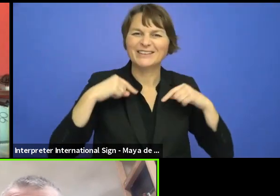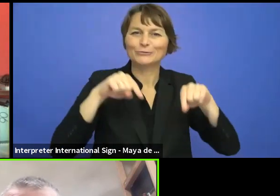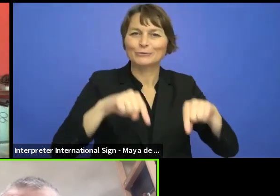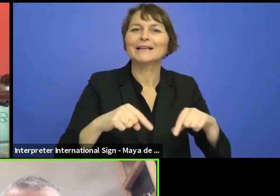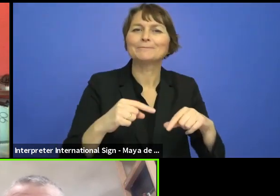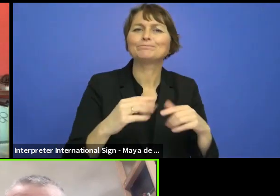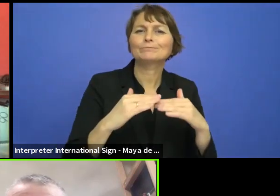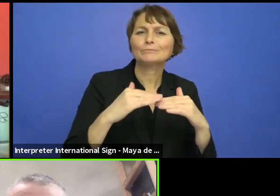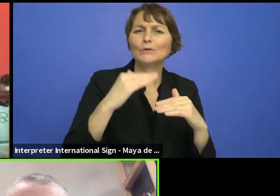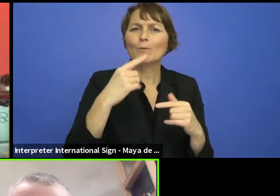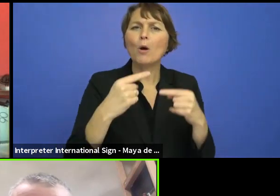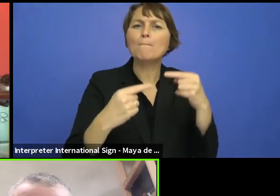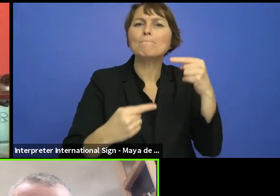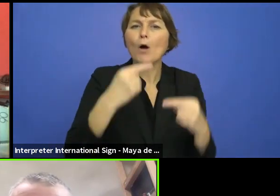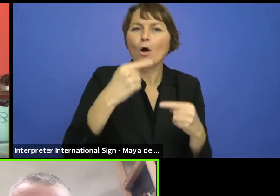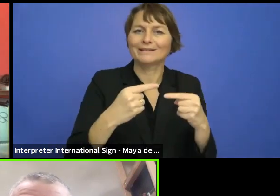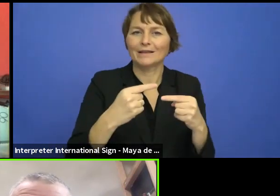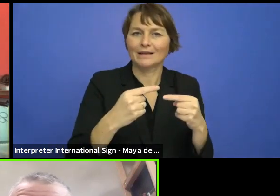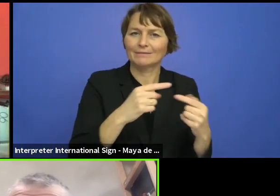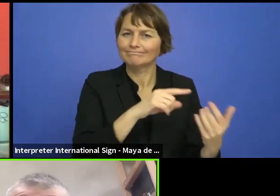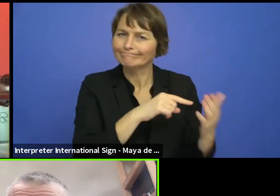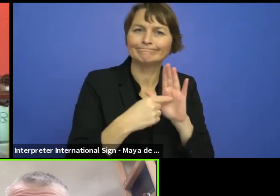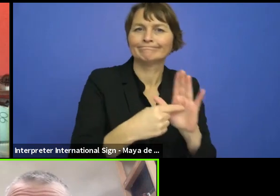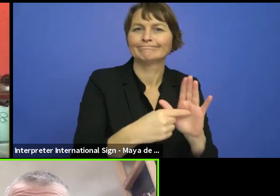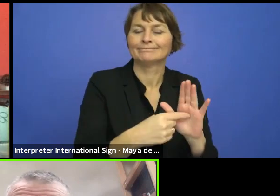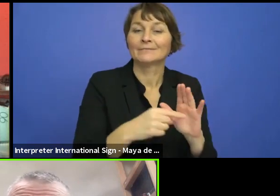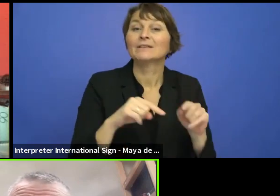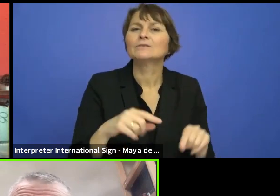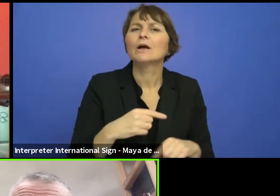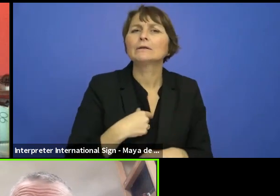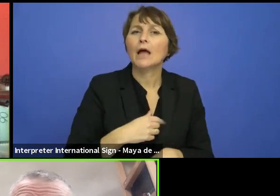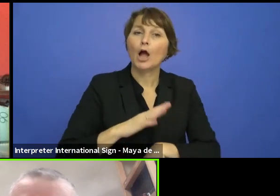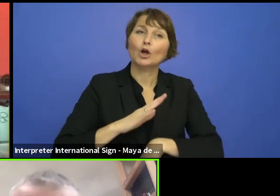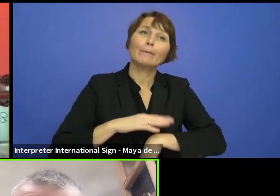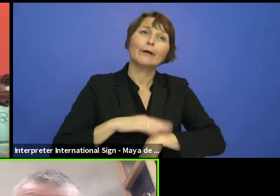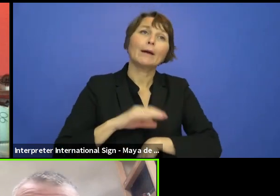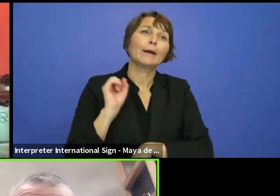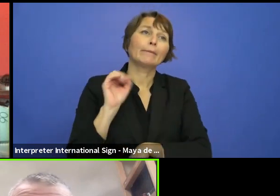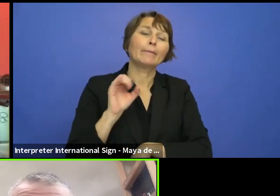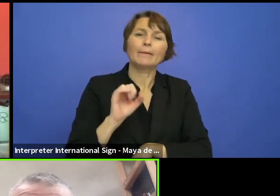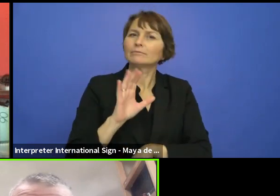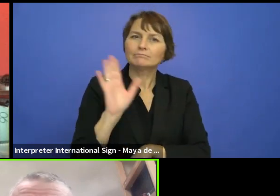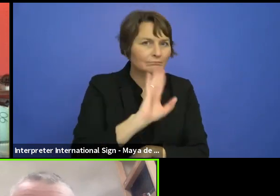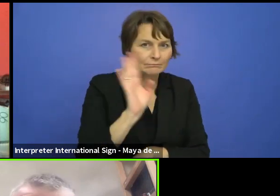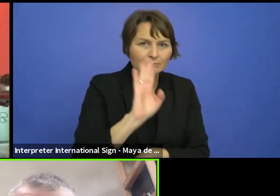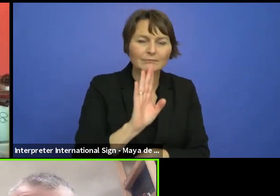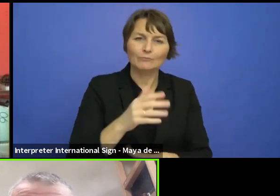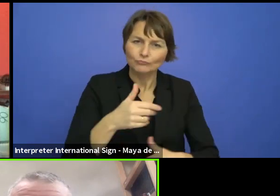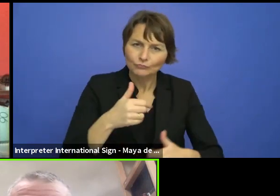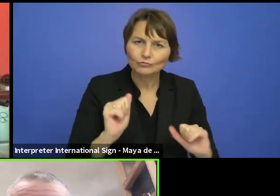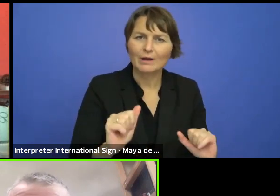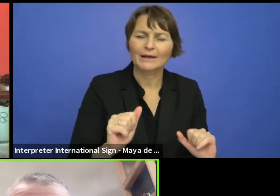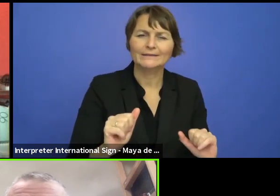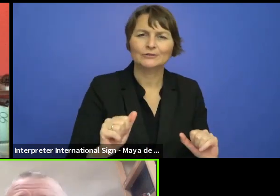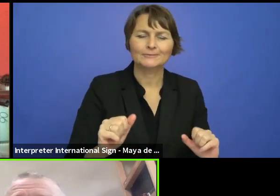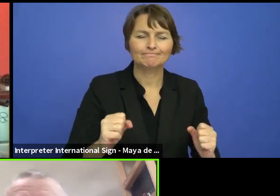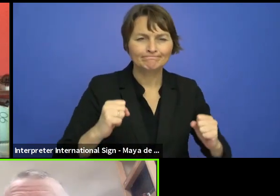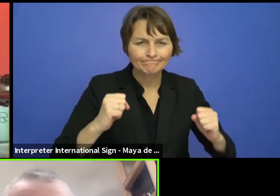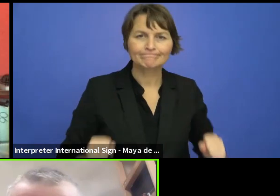this is the most important step. And this is not a comment, it is an attempt, a way, an exercise